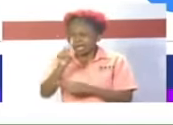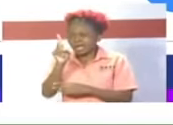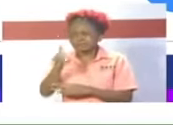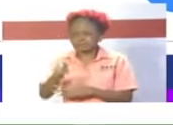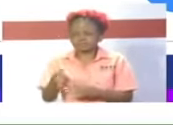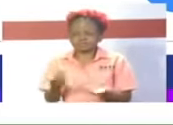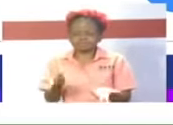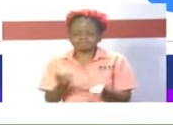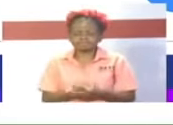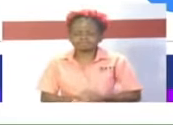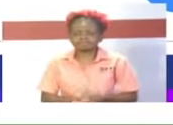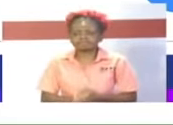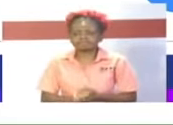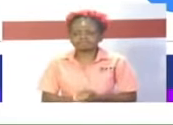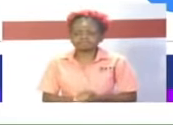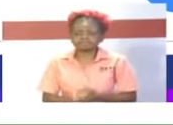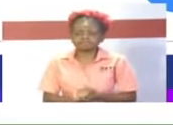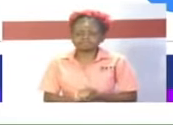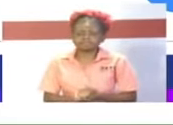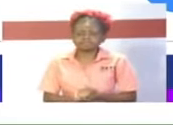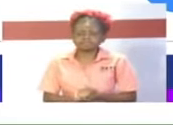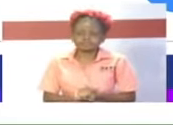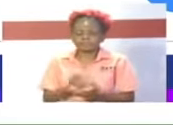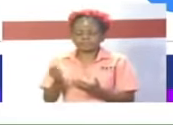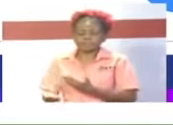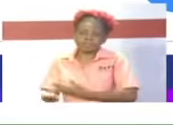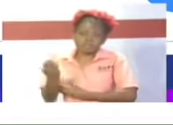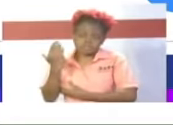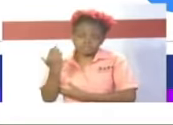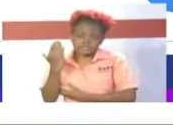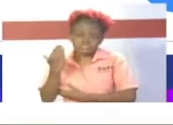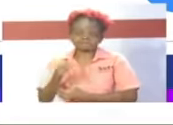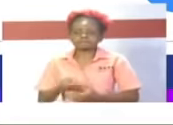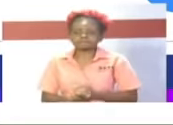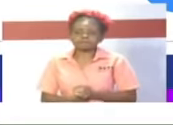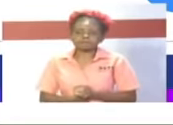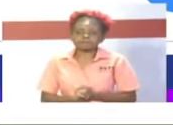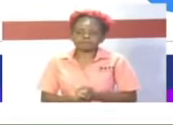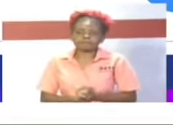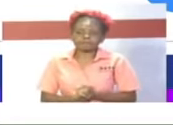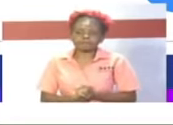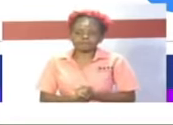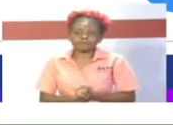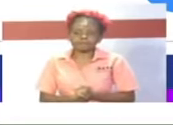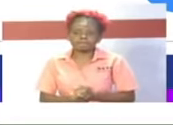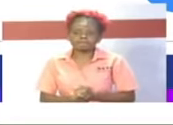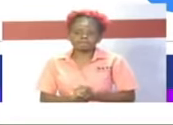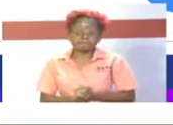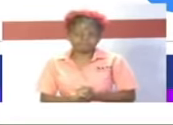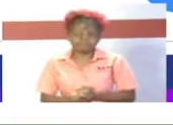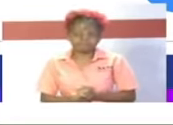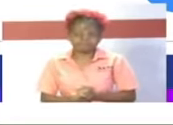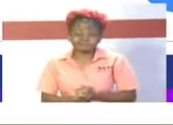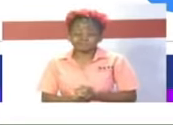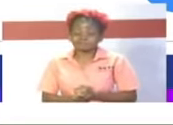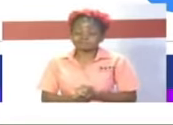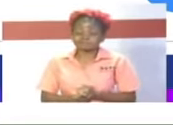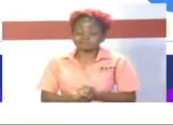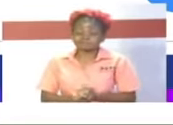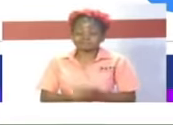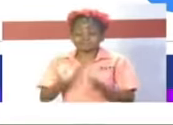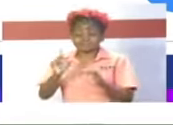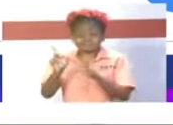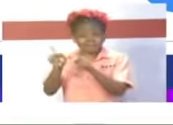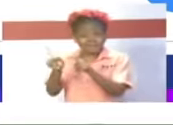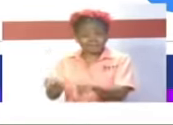Hi, good morning, everyone. Kevin Feldman, Guardian Media. Dr. Hines, there's a study from the University of Oxford suggesting that